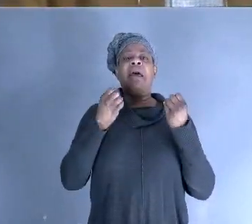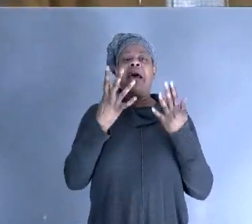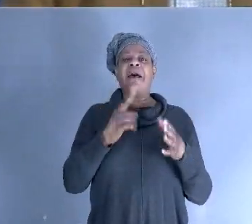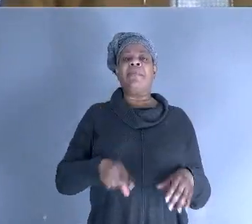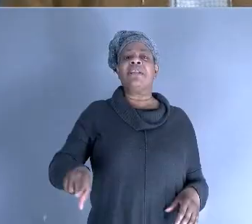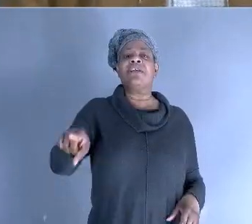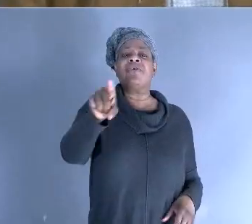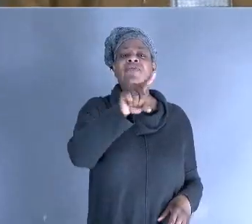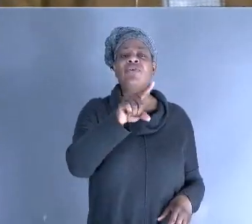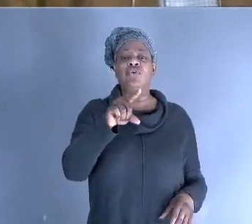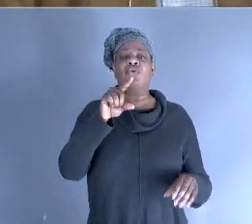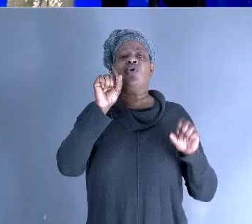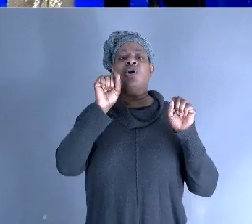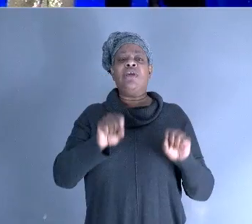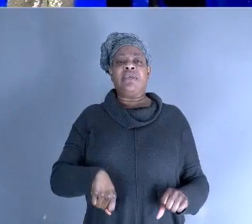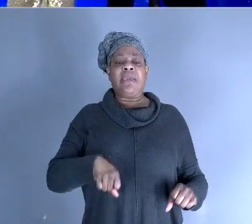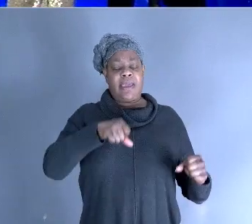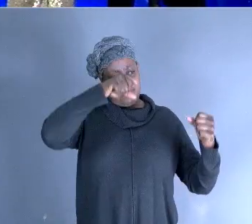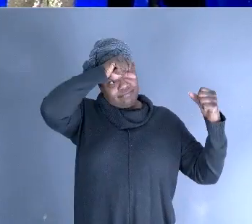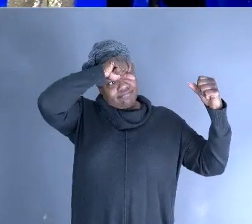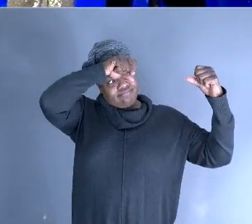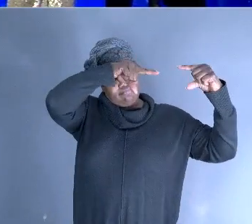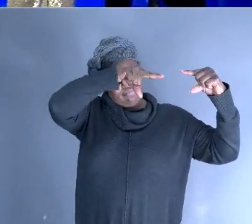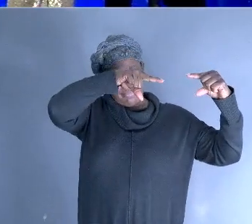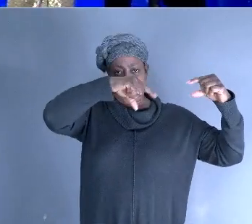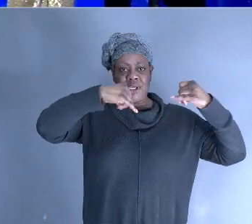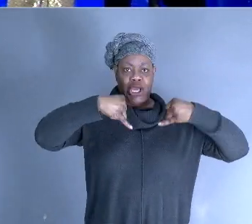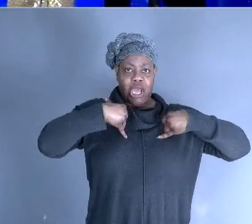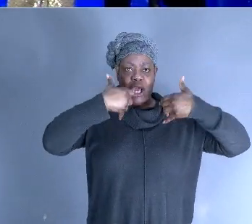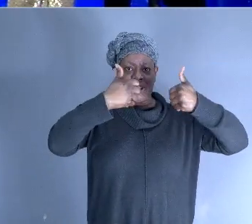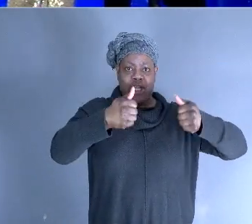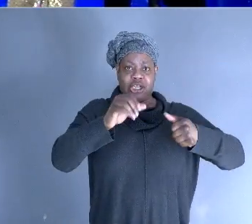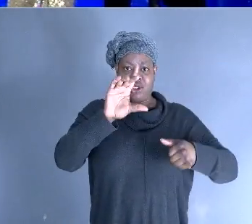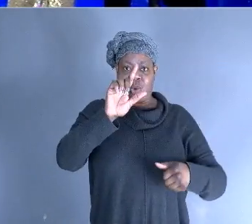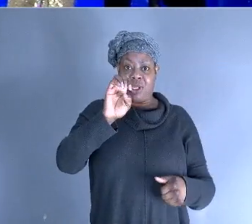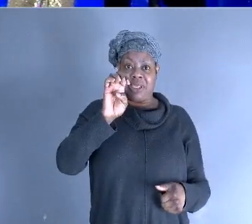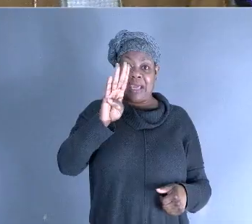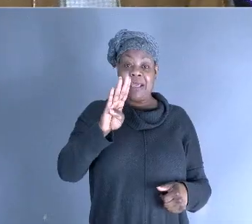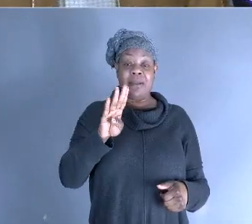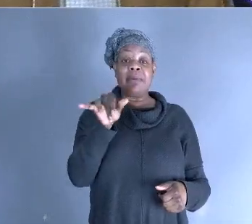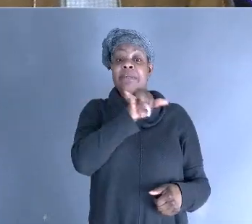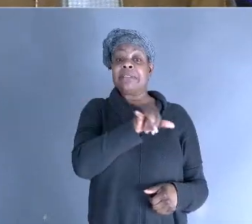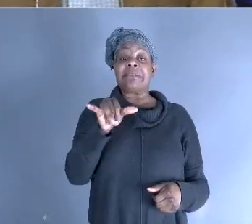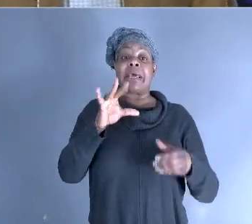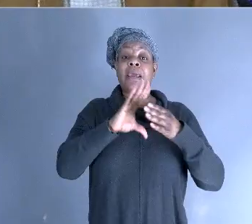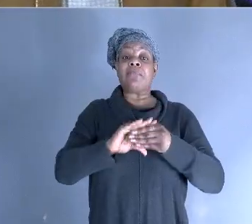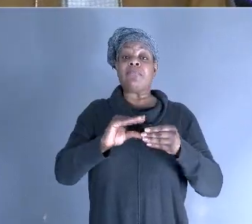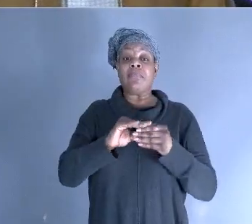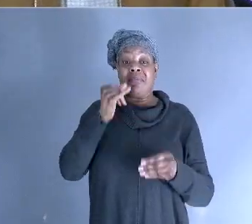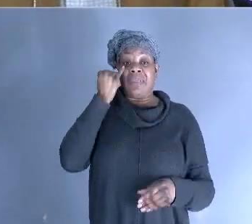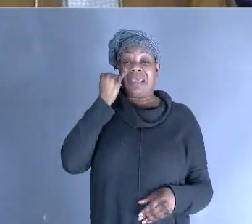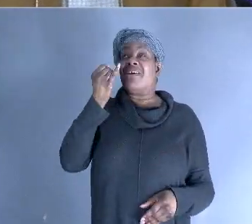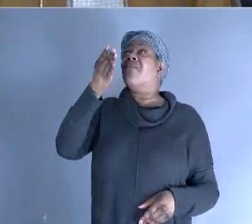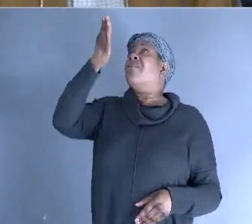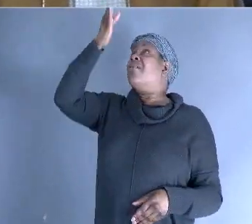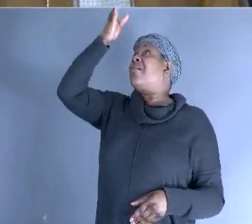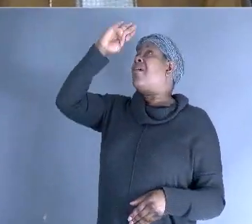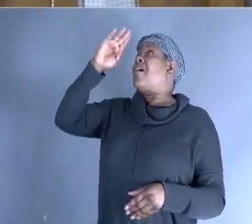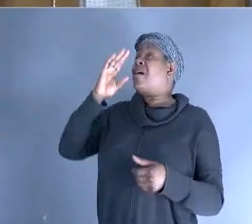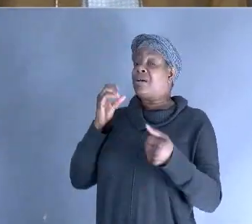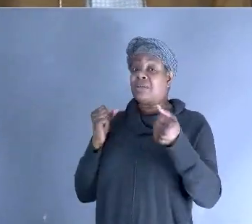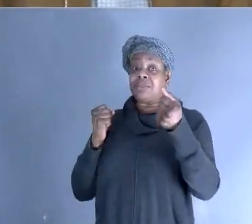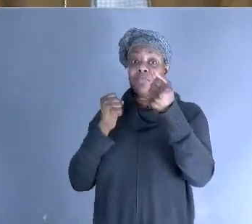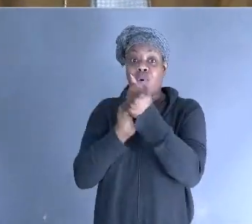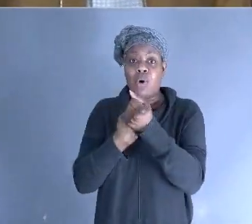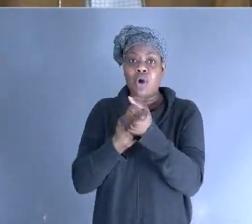Joshua and Caleb as one that will say, if God be for me, who can be against me? I'm walking by faith. I'm walking by